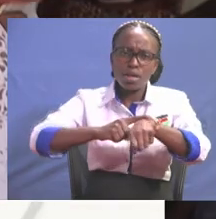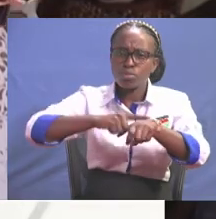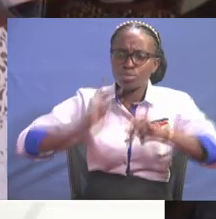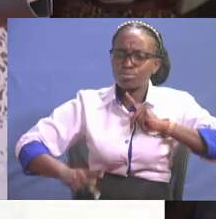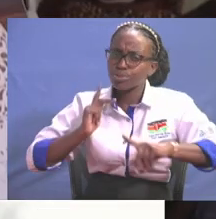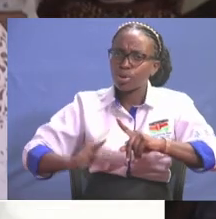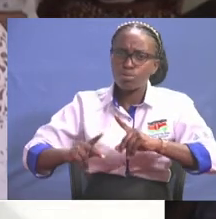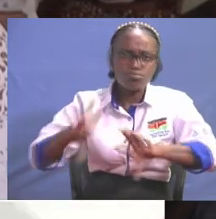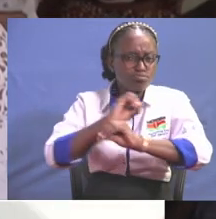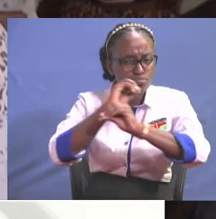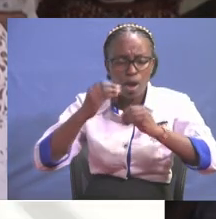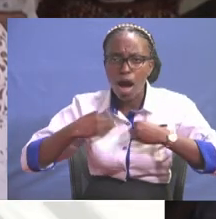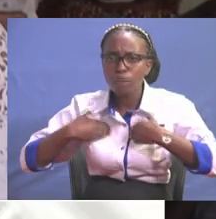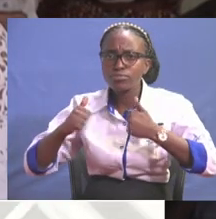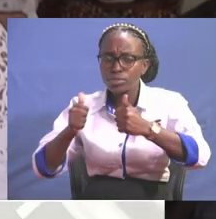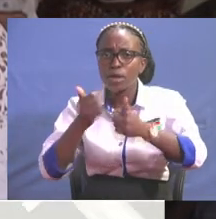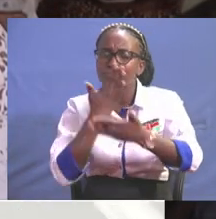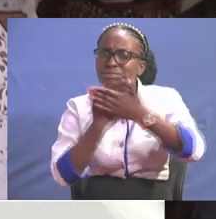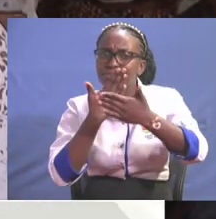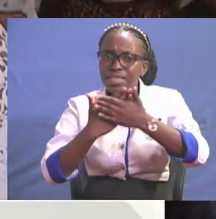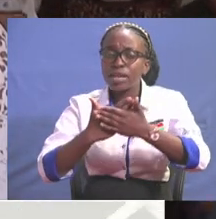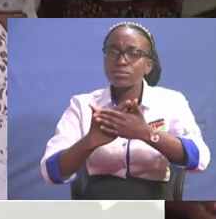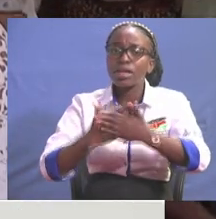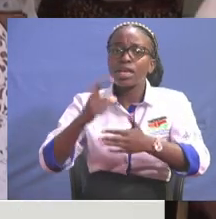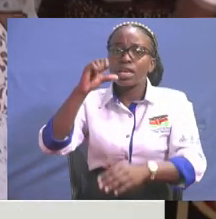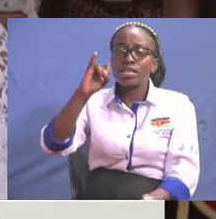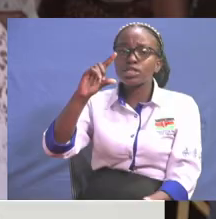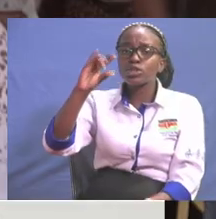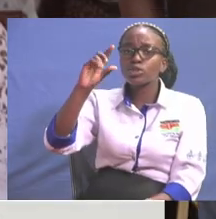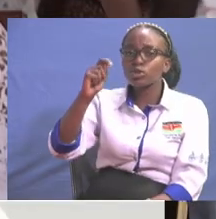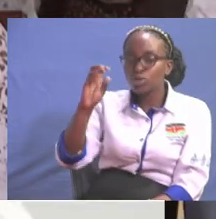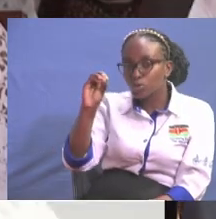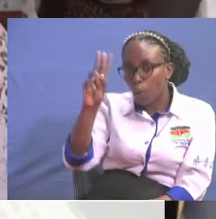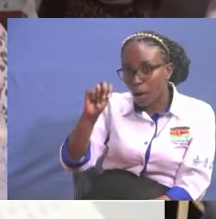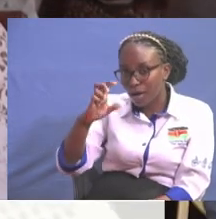Na ndio mimi namshukuru huyu mjumbe wenu ungetonga mkunji, alipiga kura.